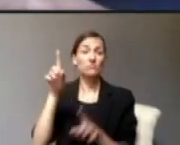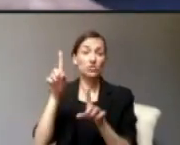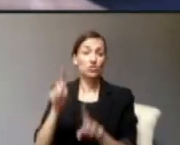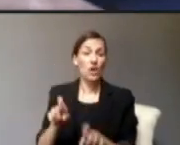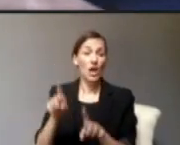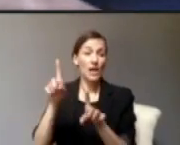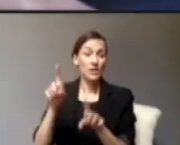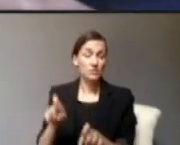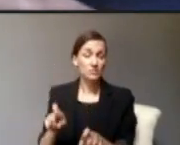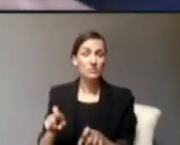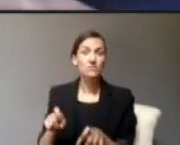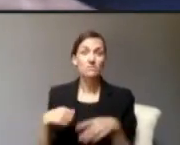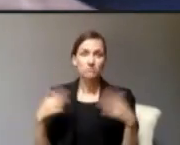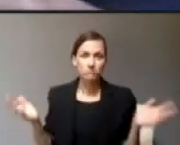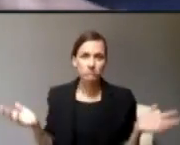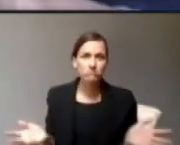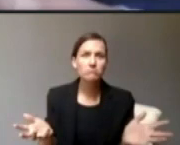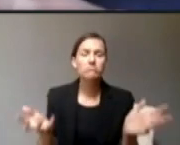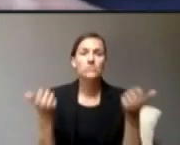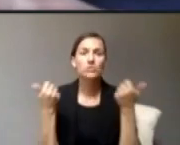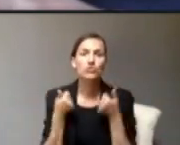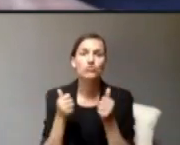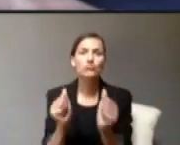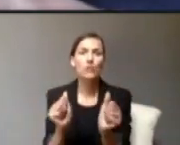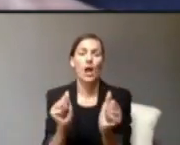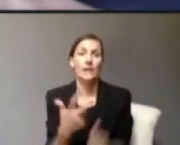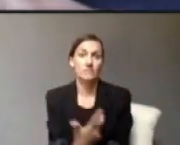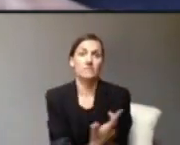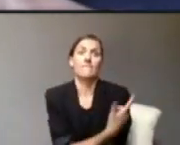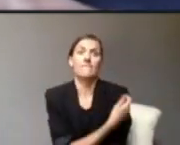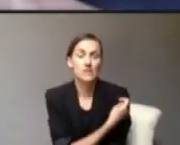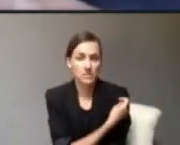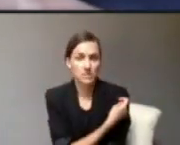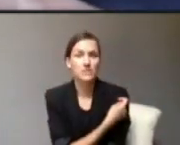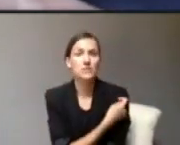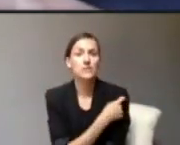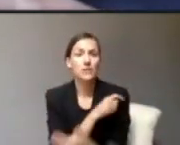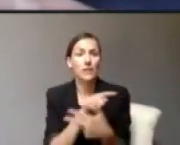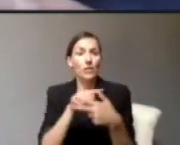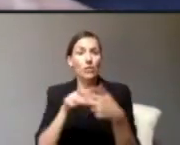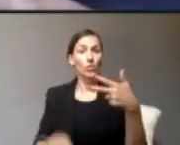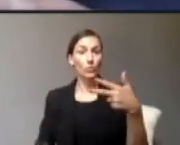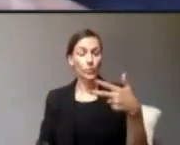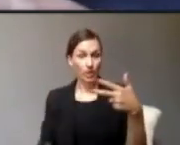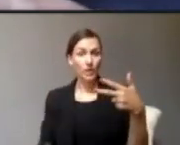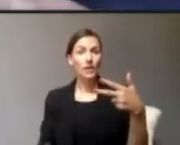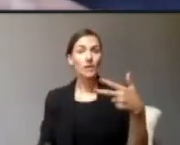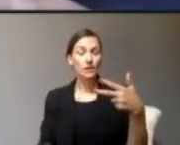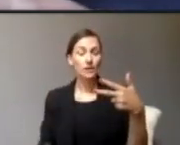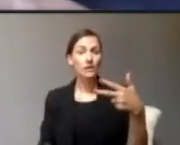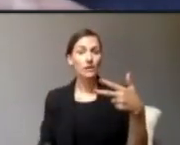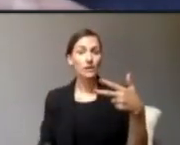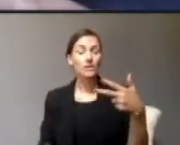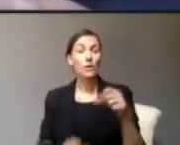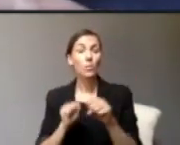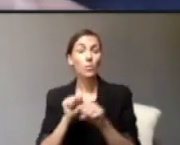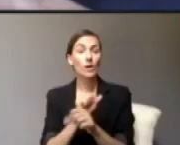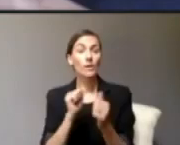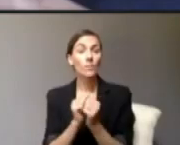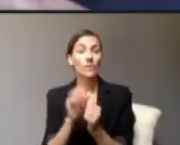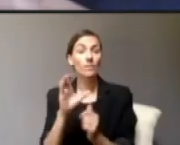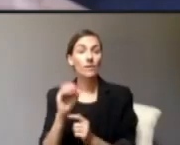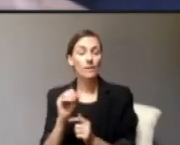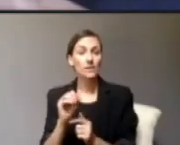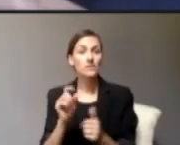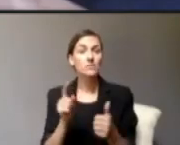a major push to get a vaccine. There are 3 that are working with companies. One is in